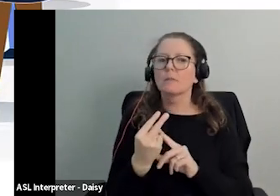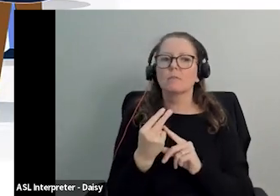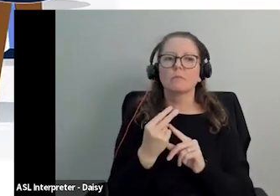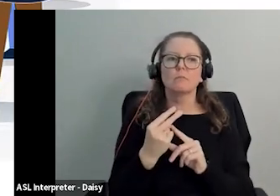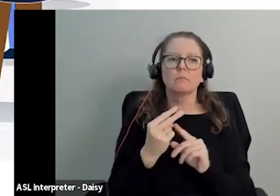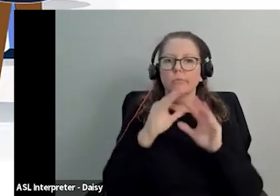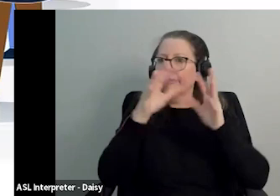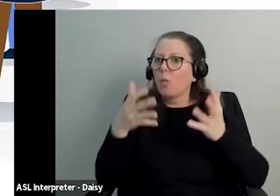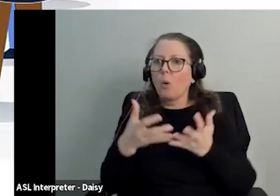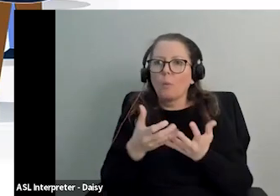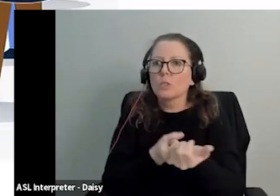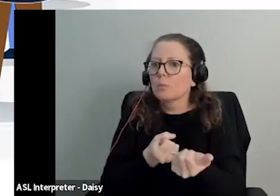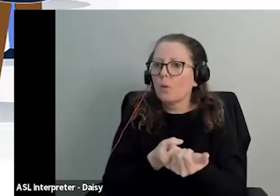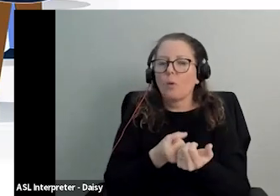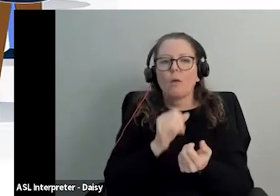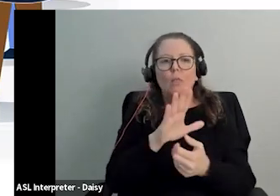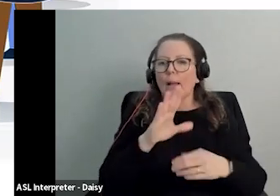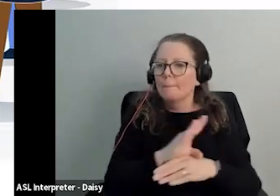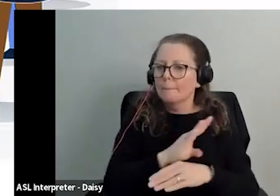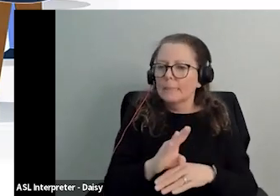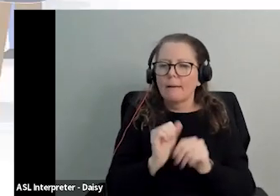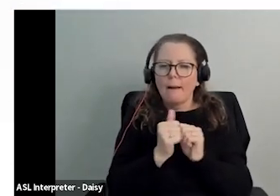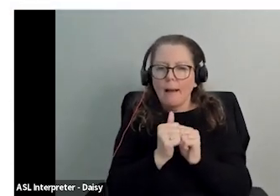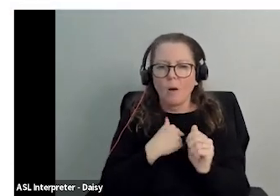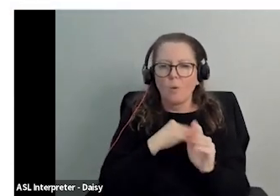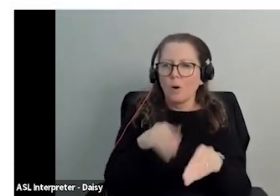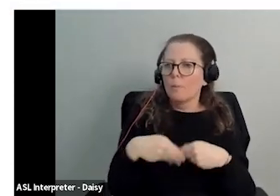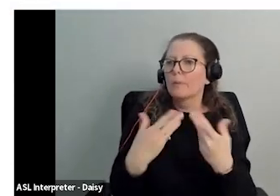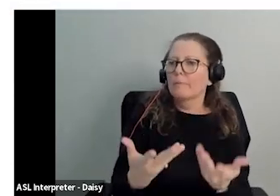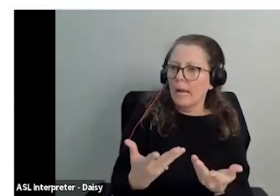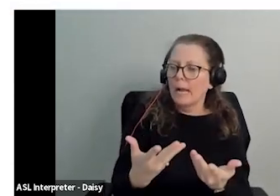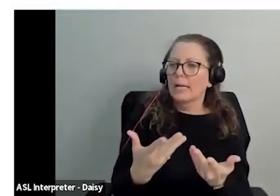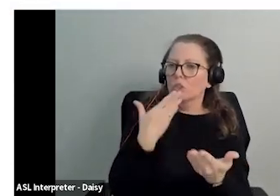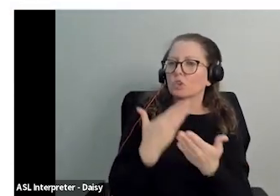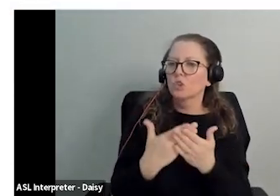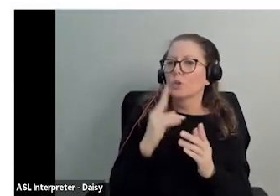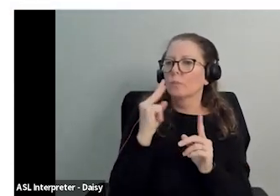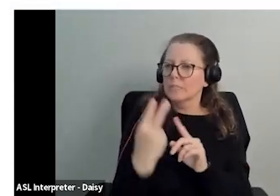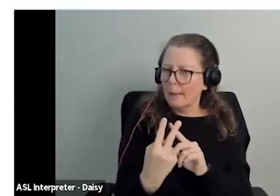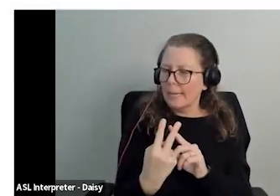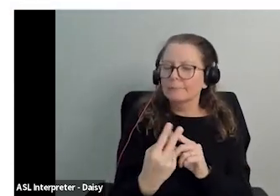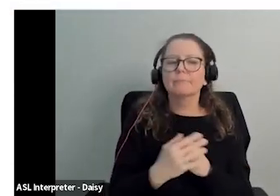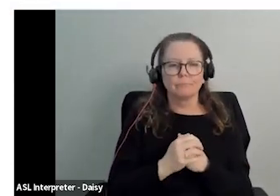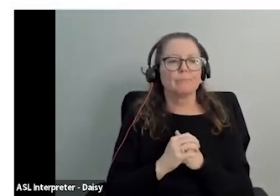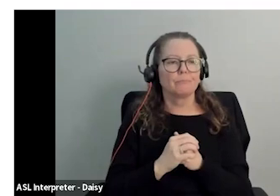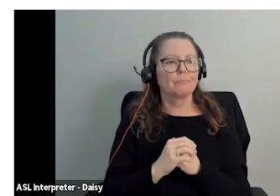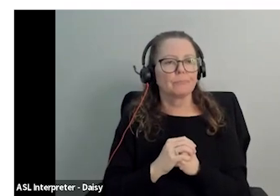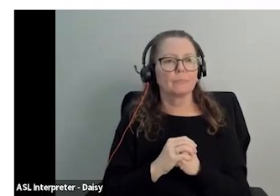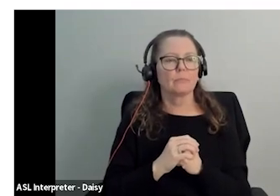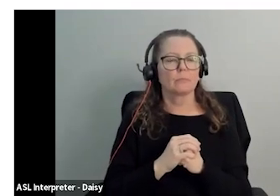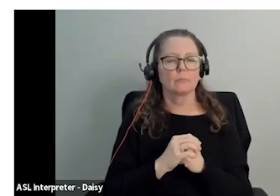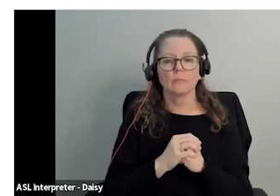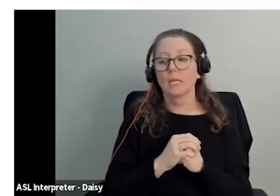support function or part of the business that they were in, be able to provide that perspective. Now, make no